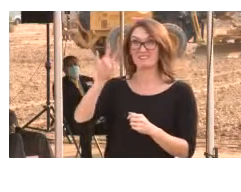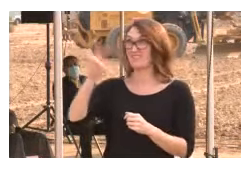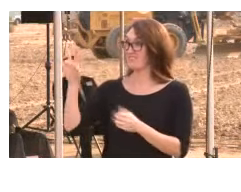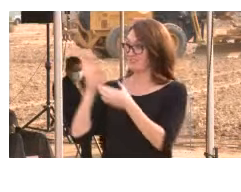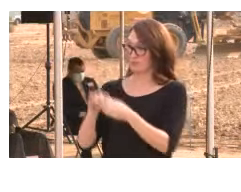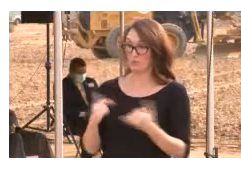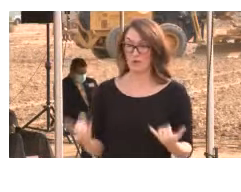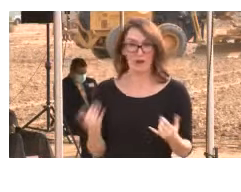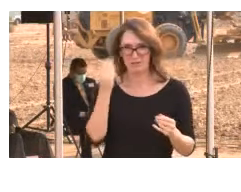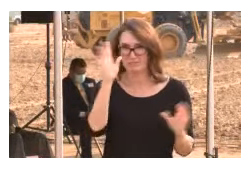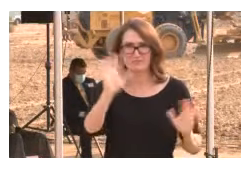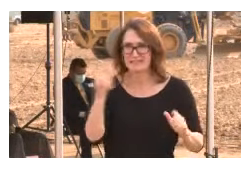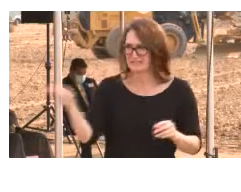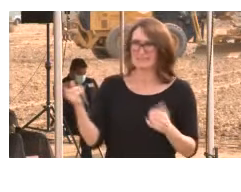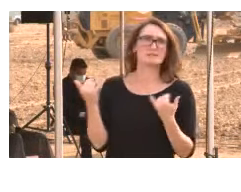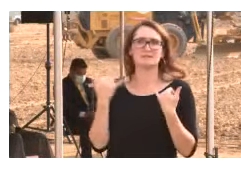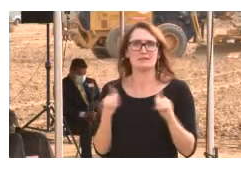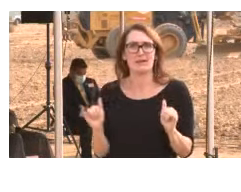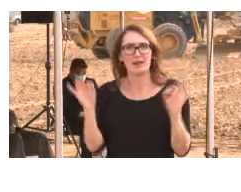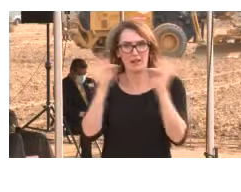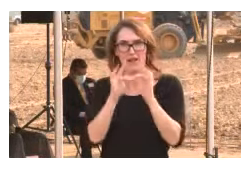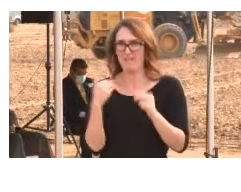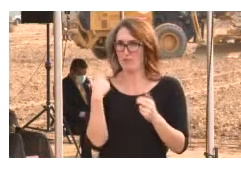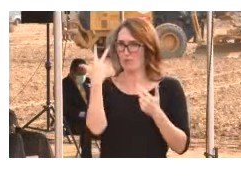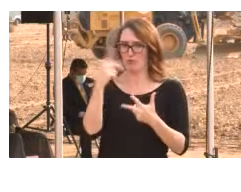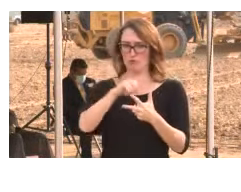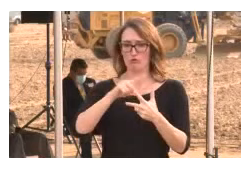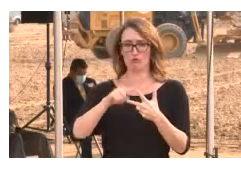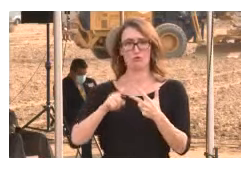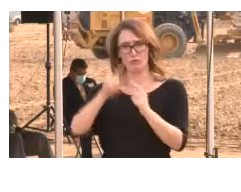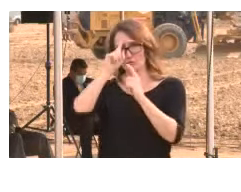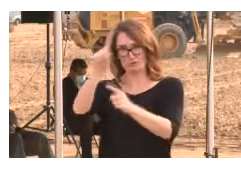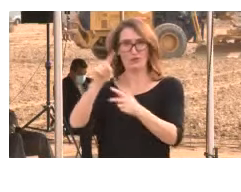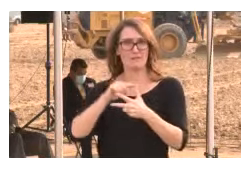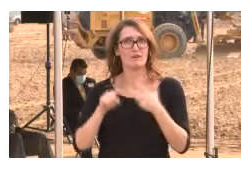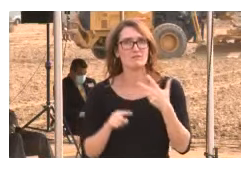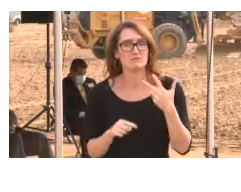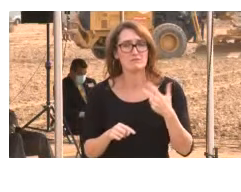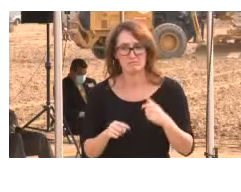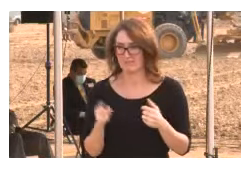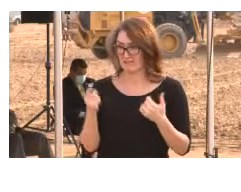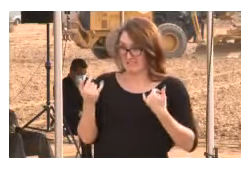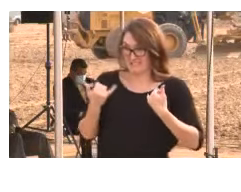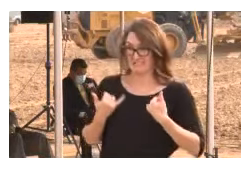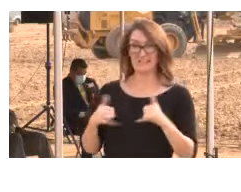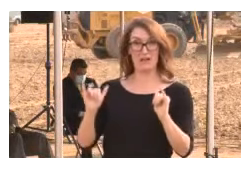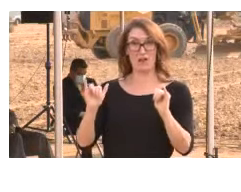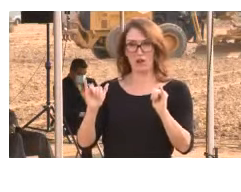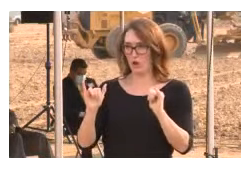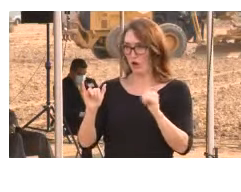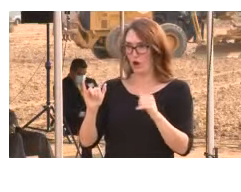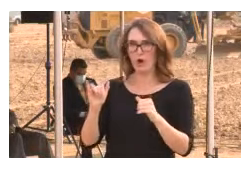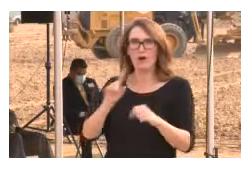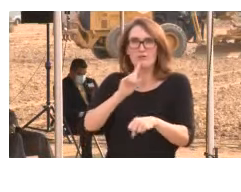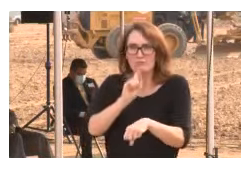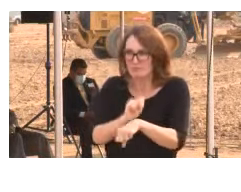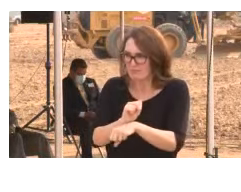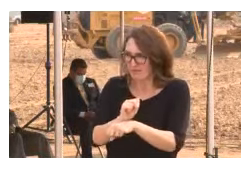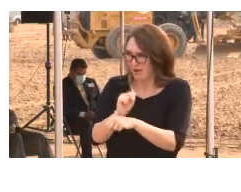be wrong. That plan echoes three objectives that really are being materialized